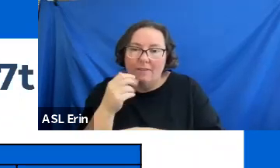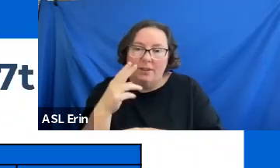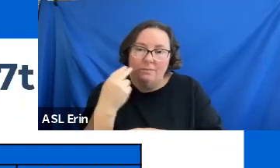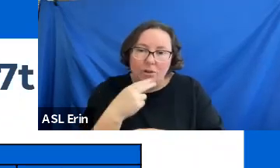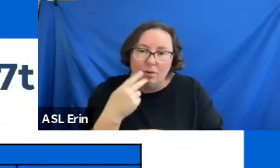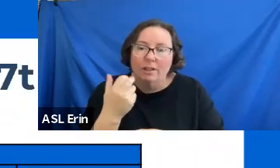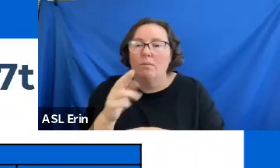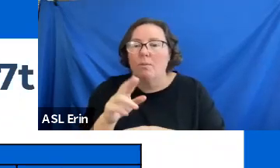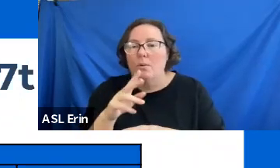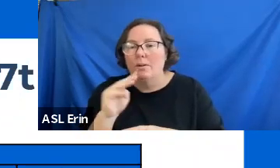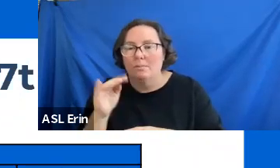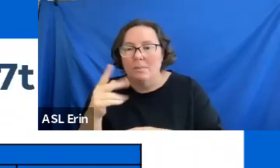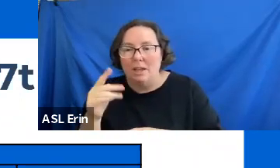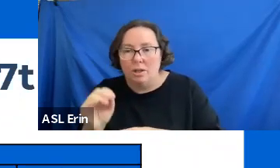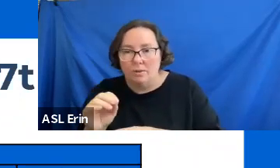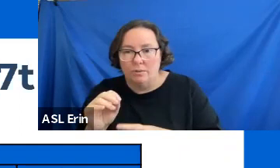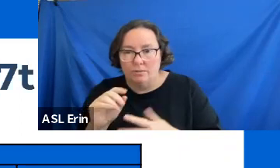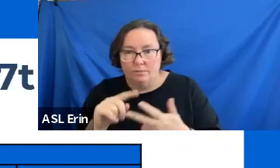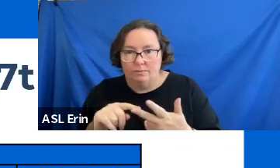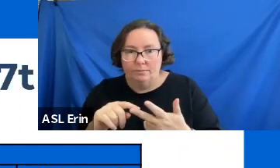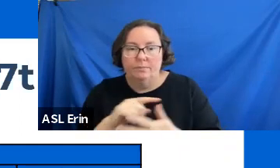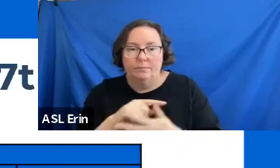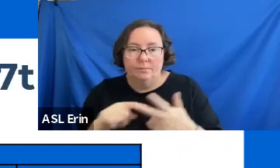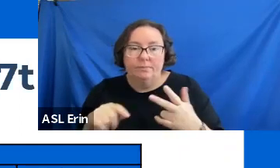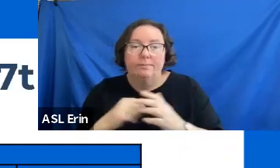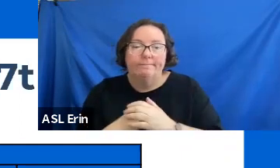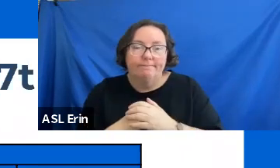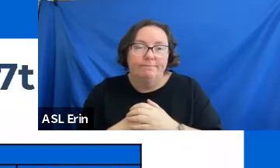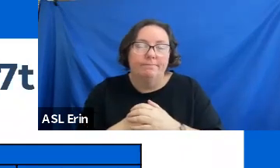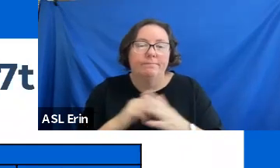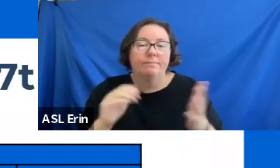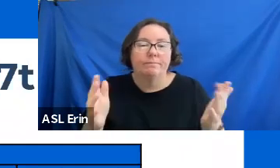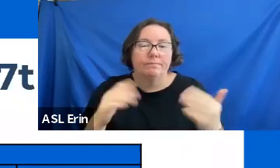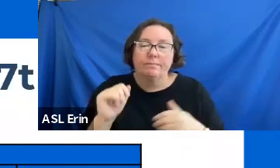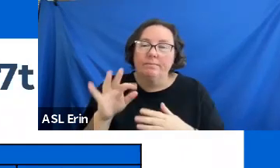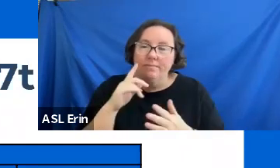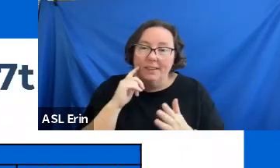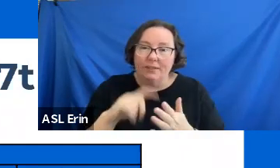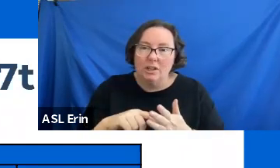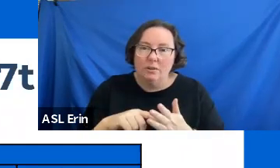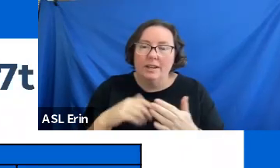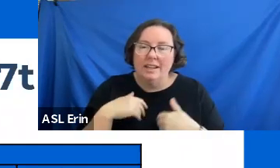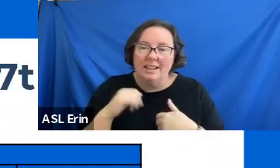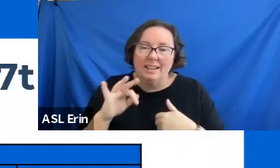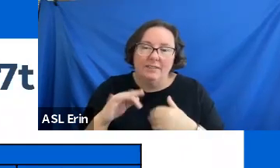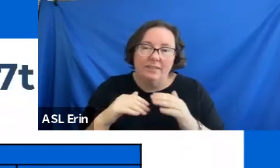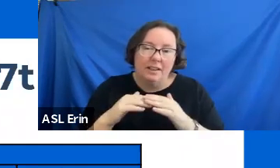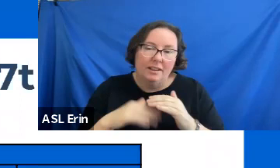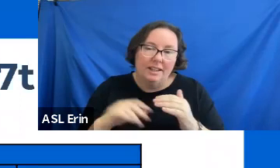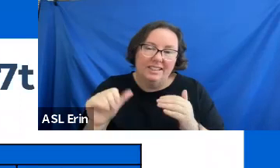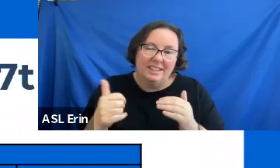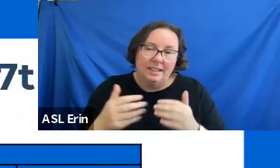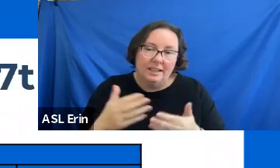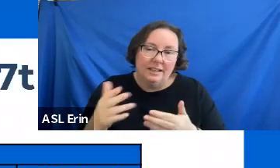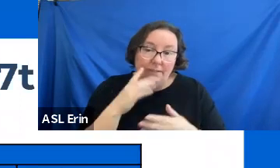or METCO. And again, as Ms. Hogan just noted, if they had less than 10 invitees for this school year,